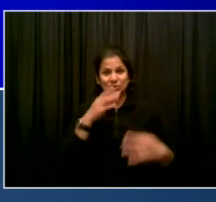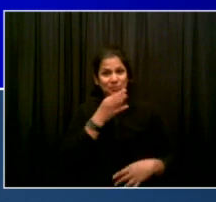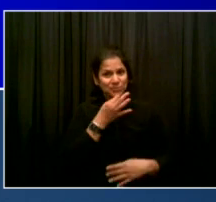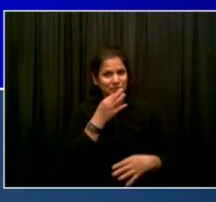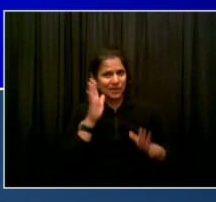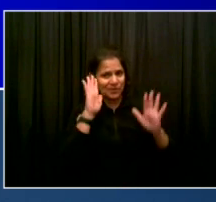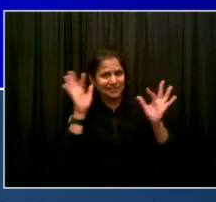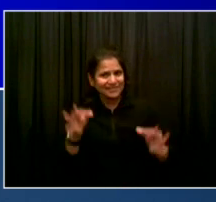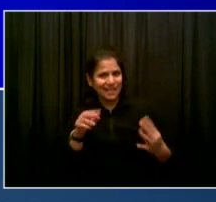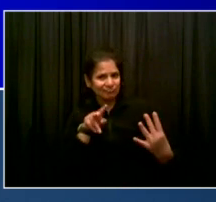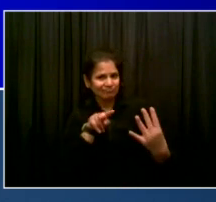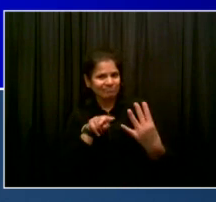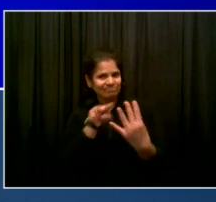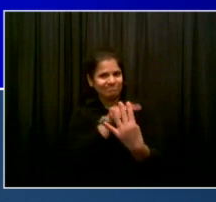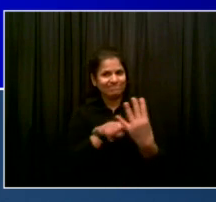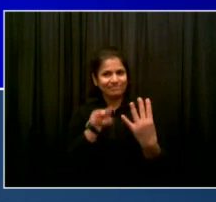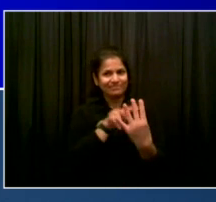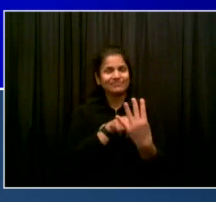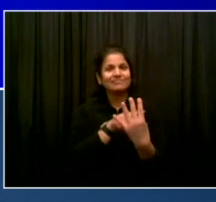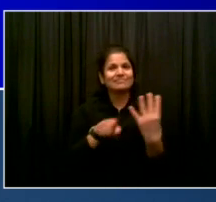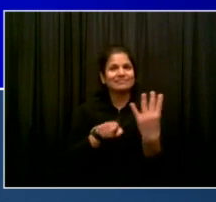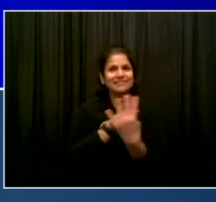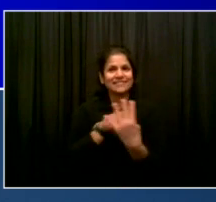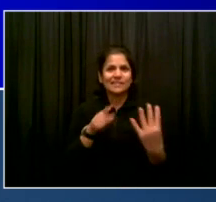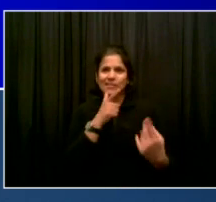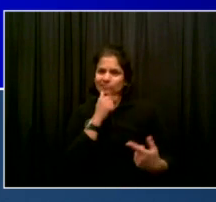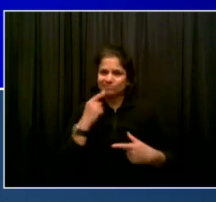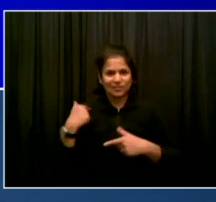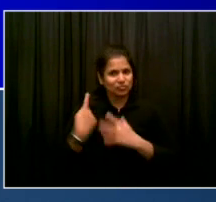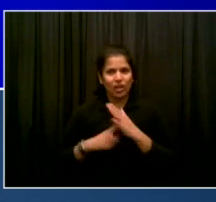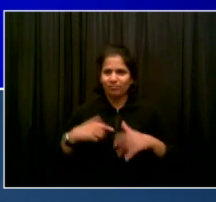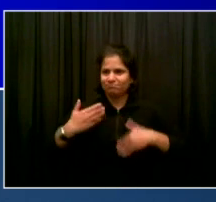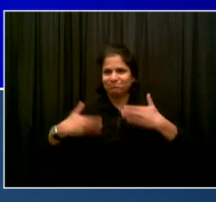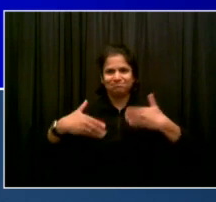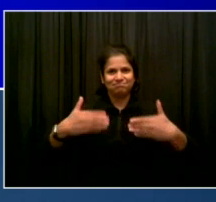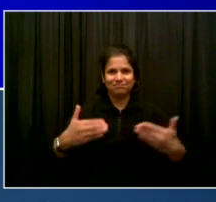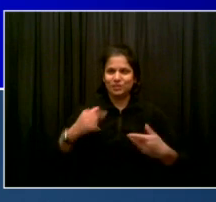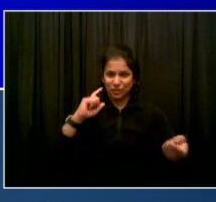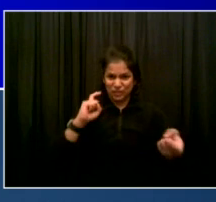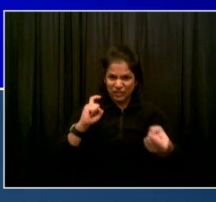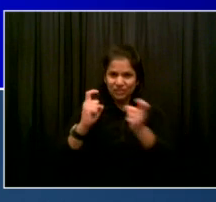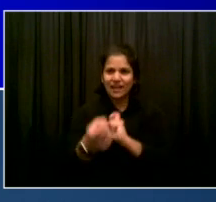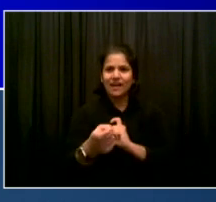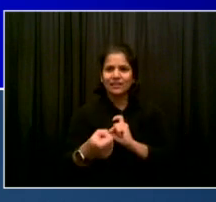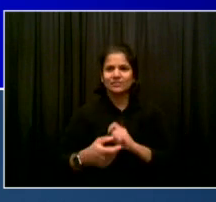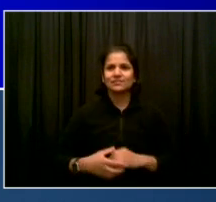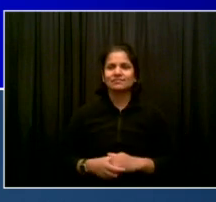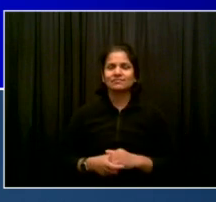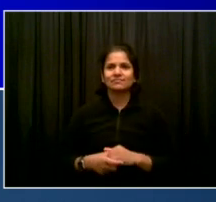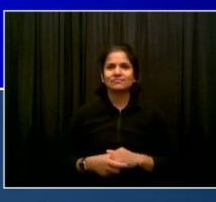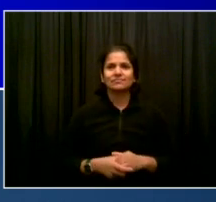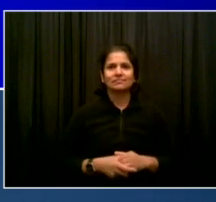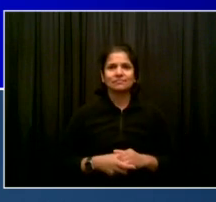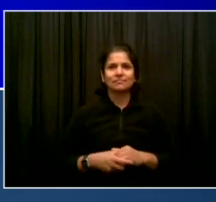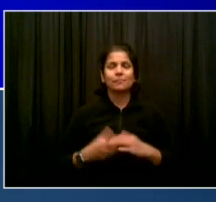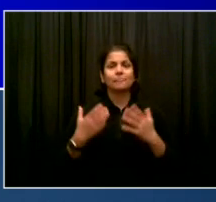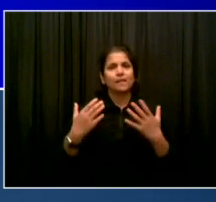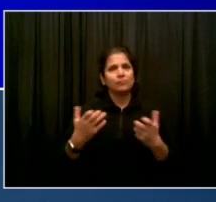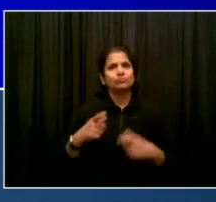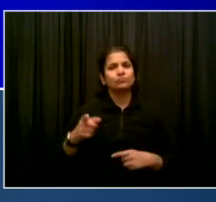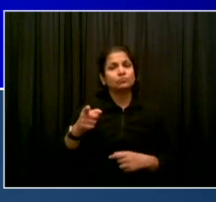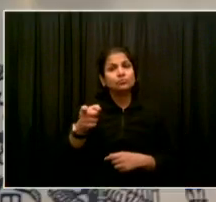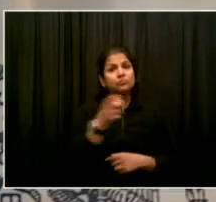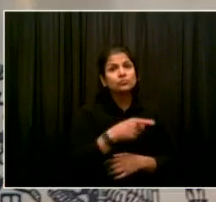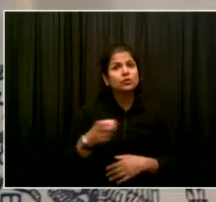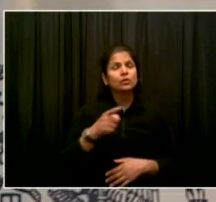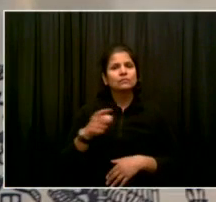with this center. The eyes of the world are going to be on Governor's Island. I want you to hear from an expert who has been